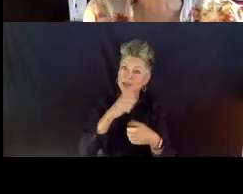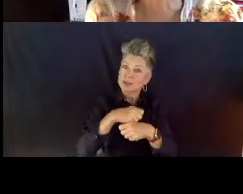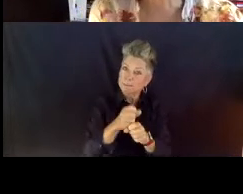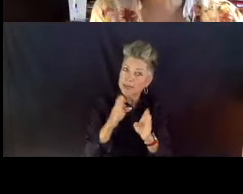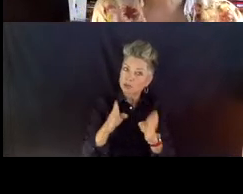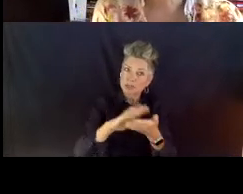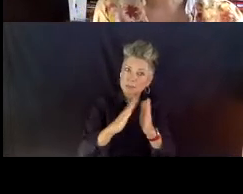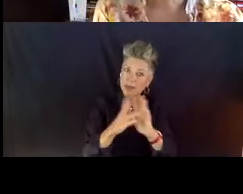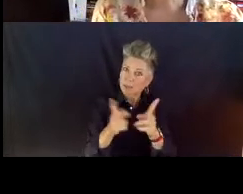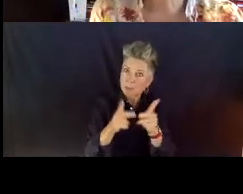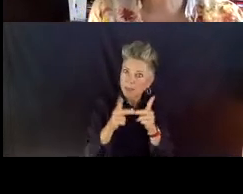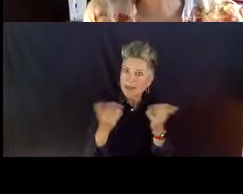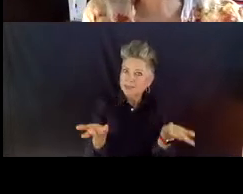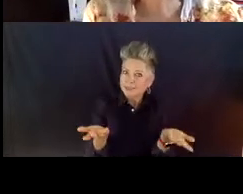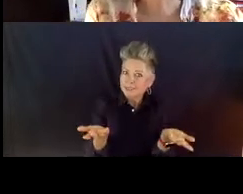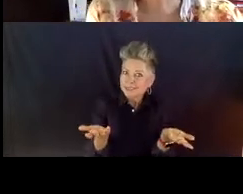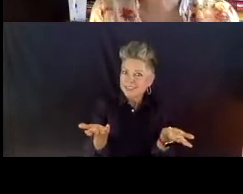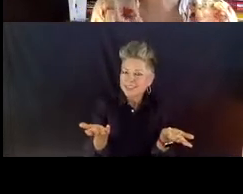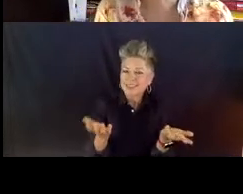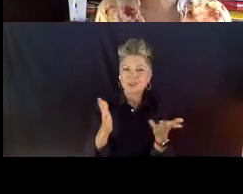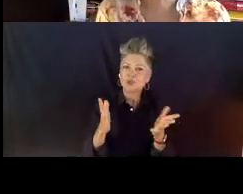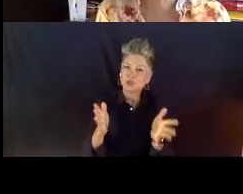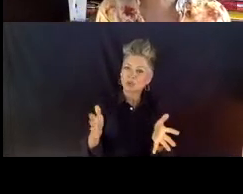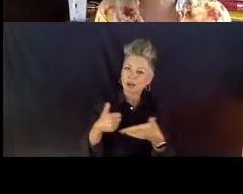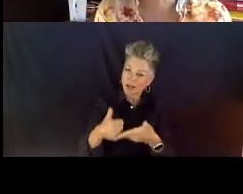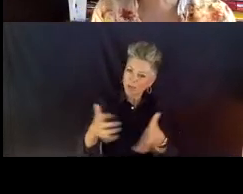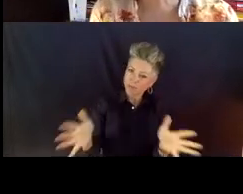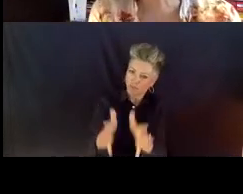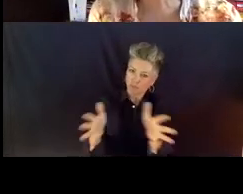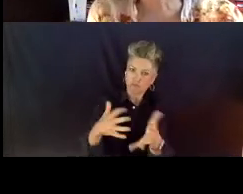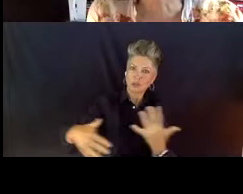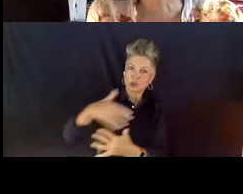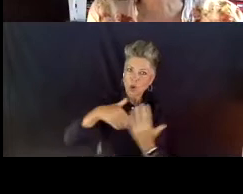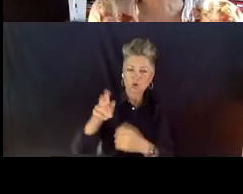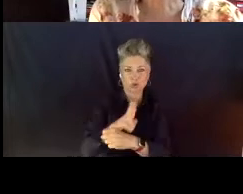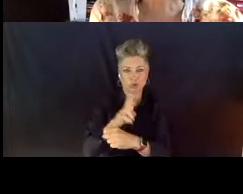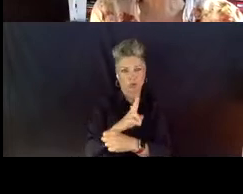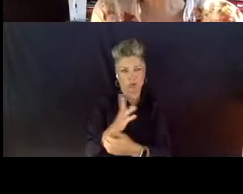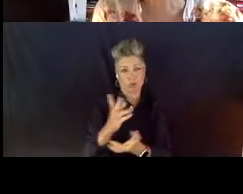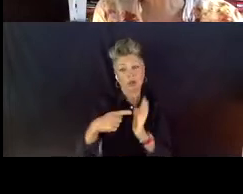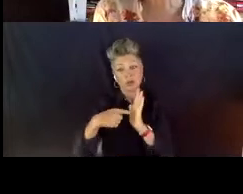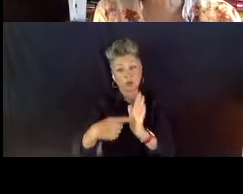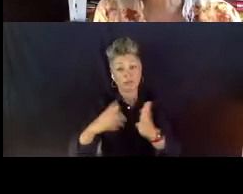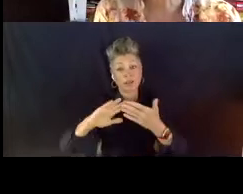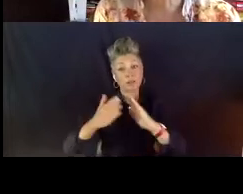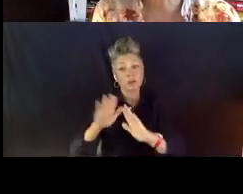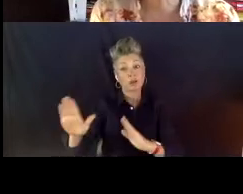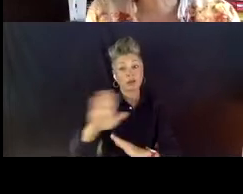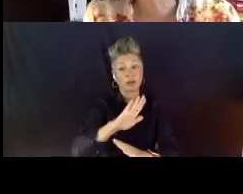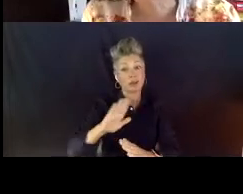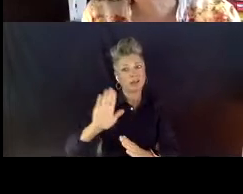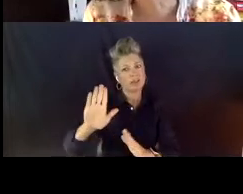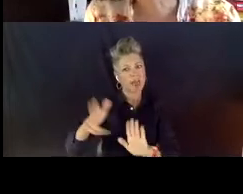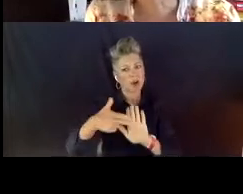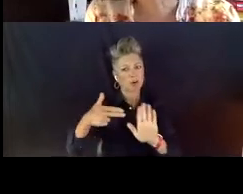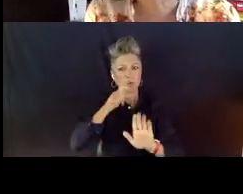places, to facilitate social uses, to reflect a community's identity. But to